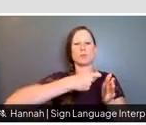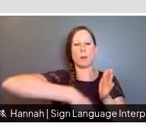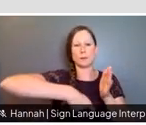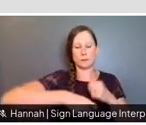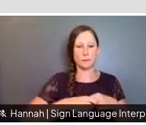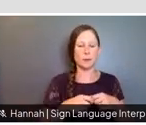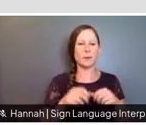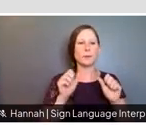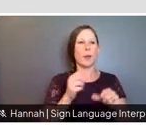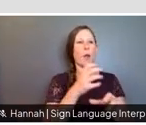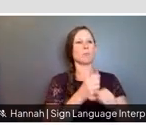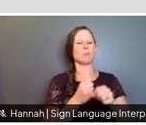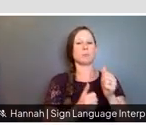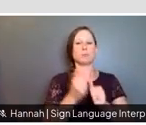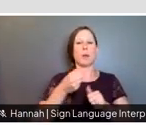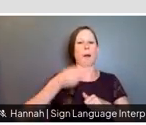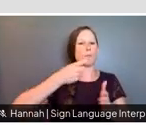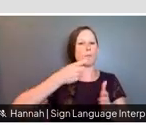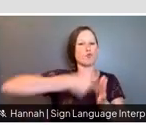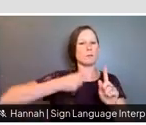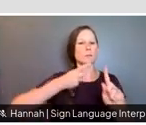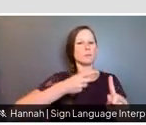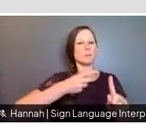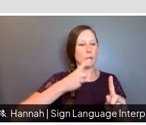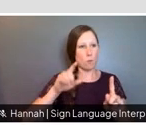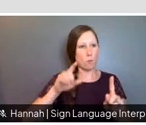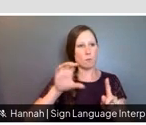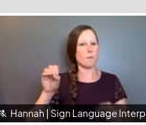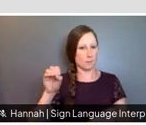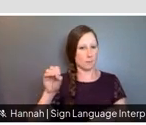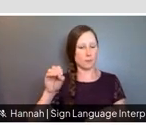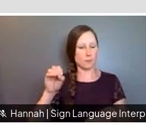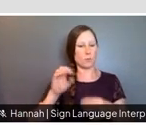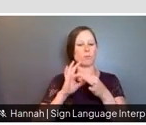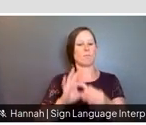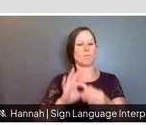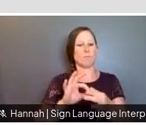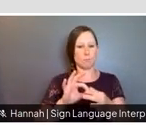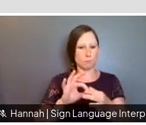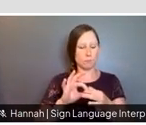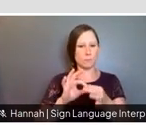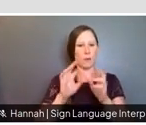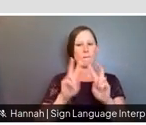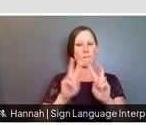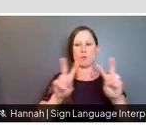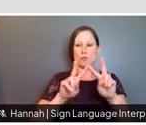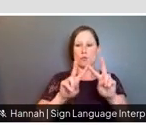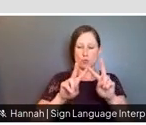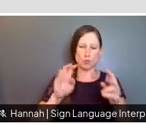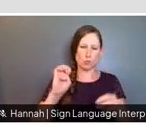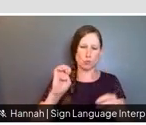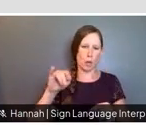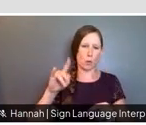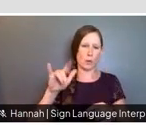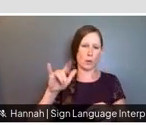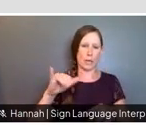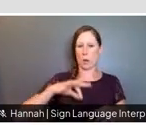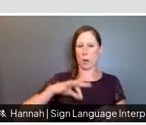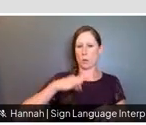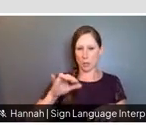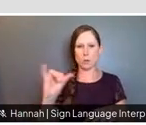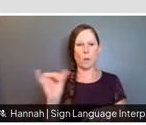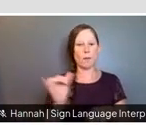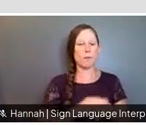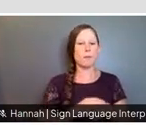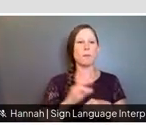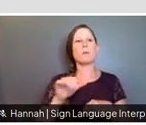the highest price objective for the company in terms of the value of the equity as well. So those are kind of some of the other considerations